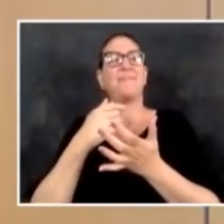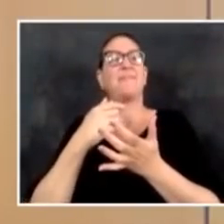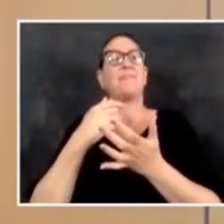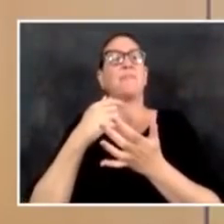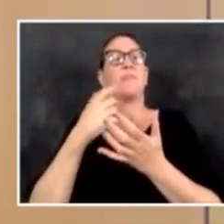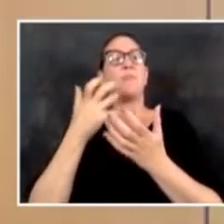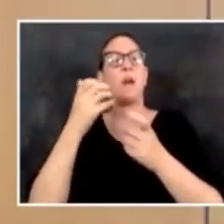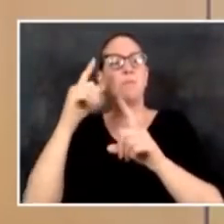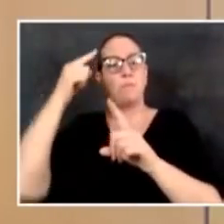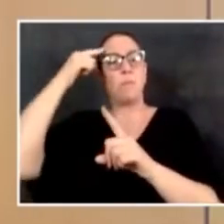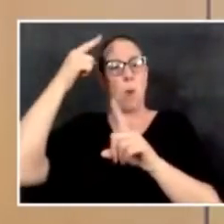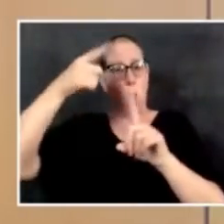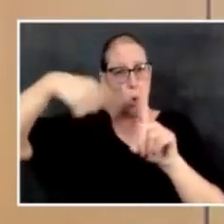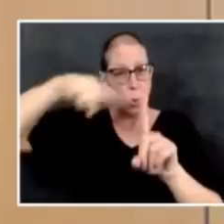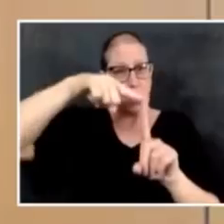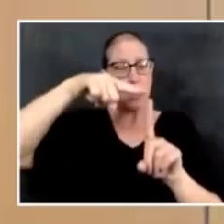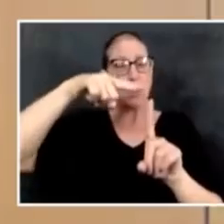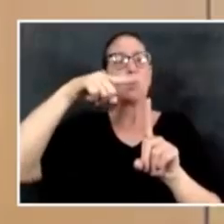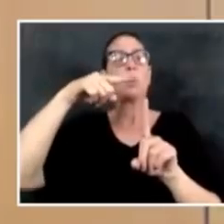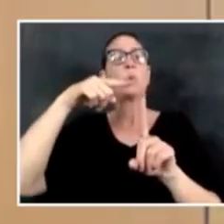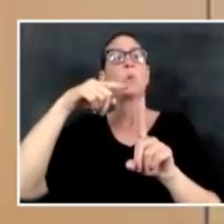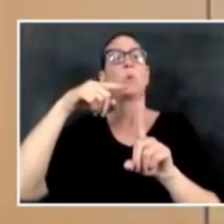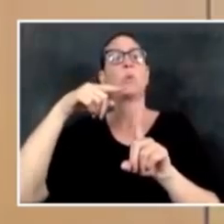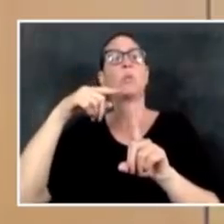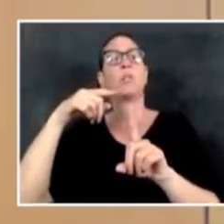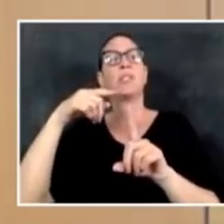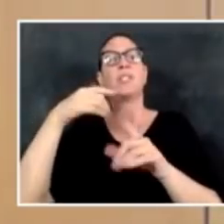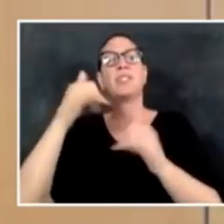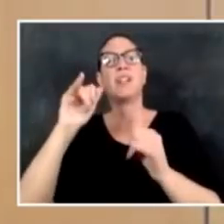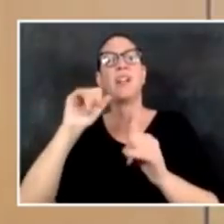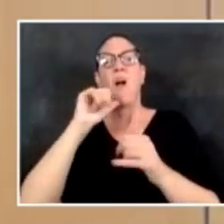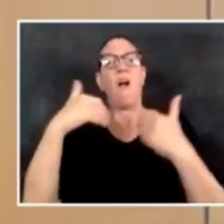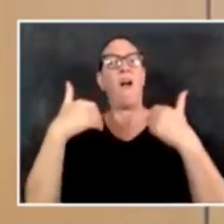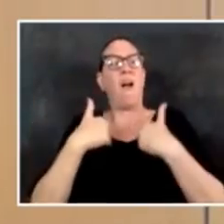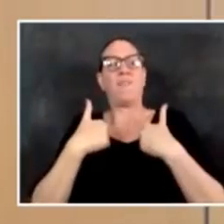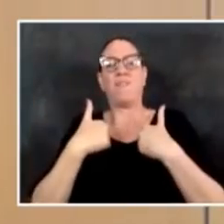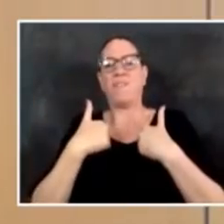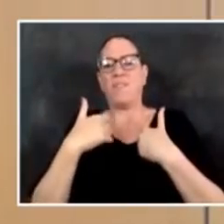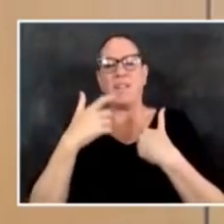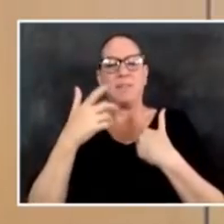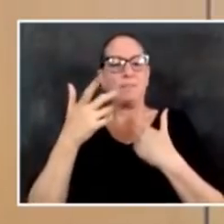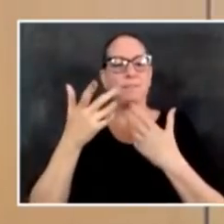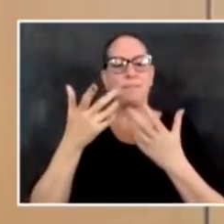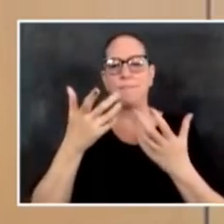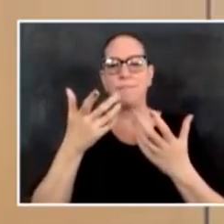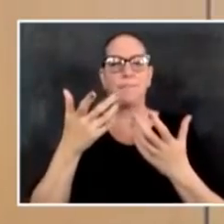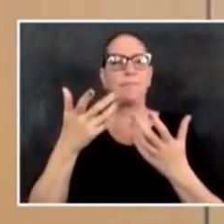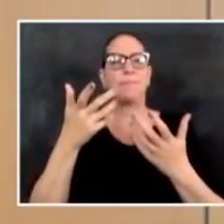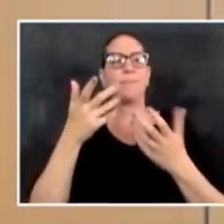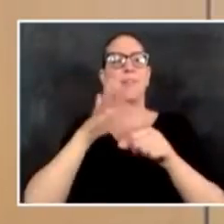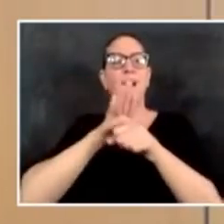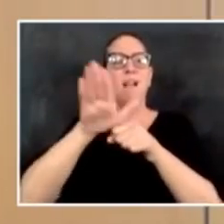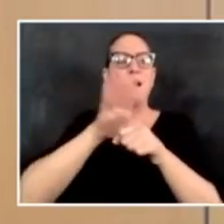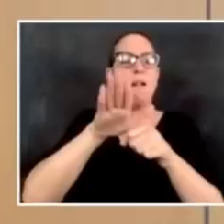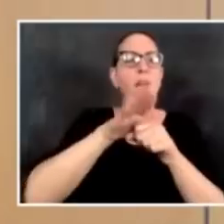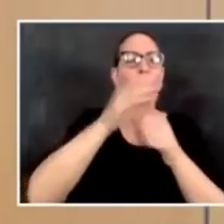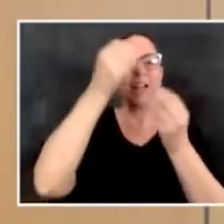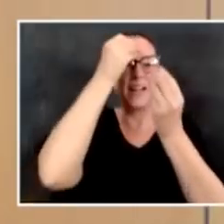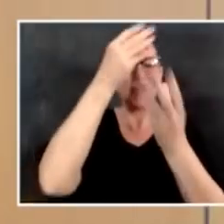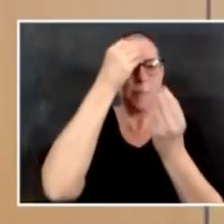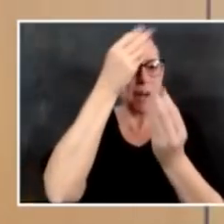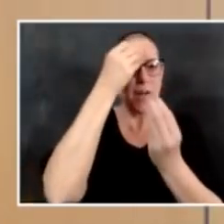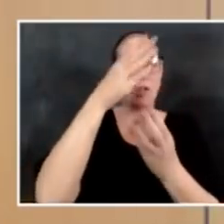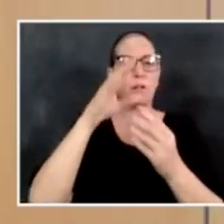have definitive treatment for COVID-19, and obviously we still don't have a vaccine. That